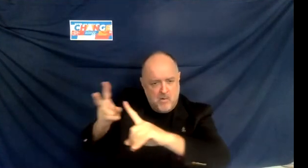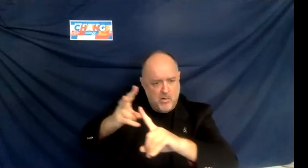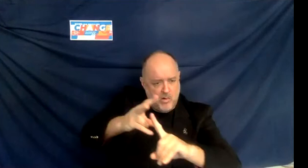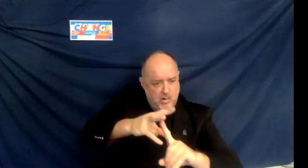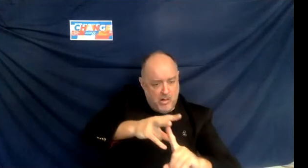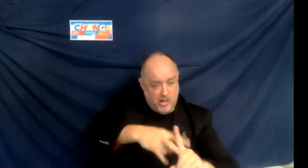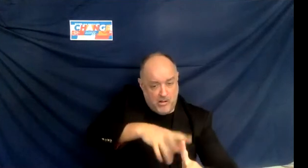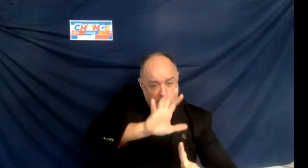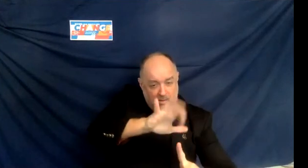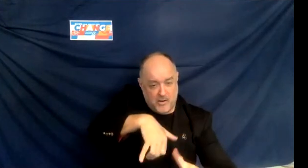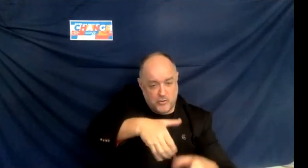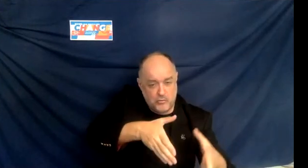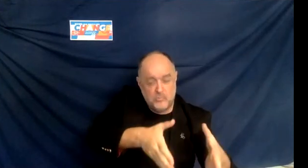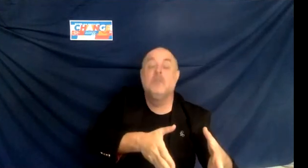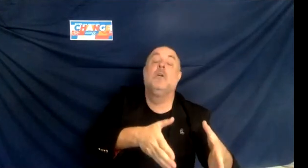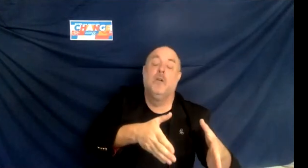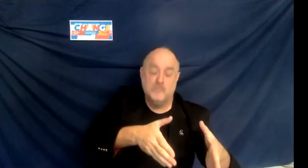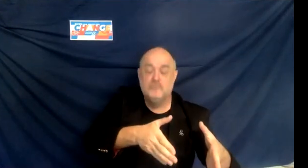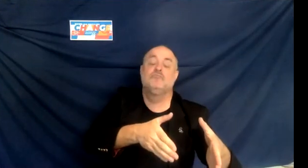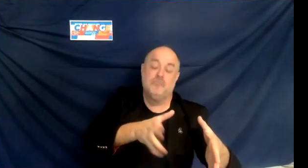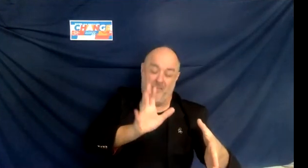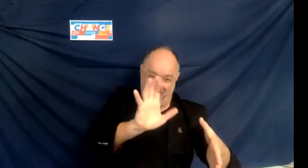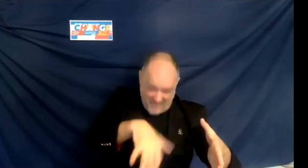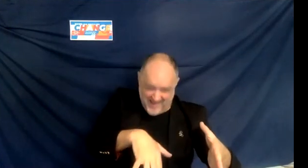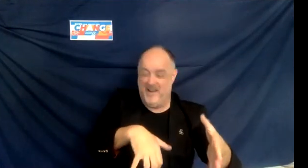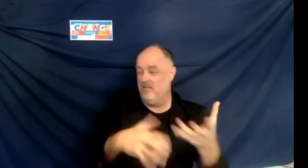And I think, for people that